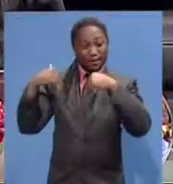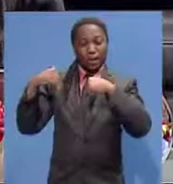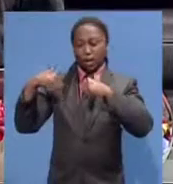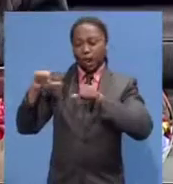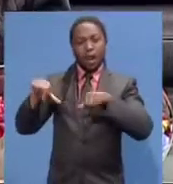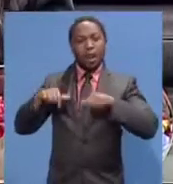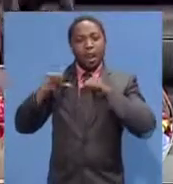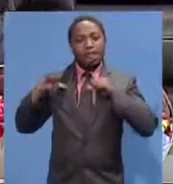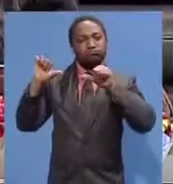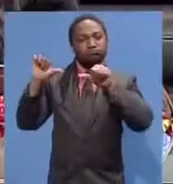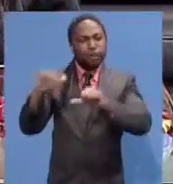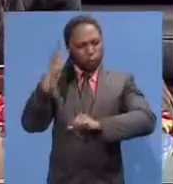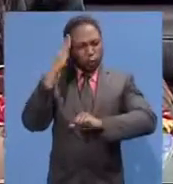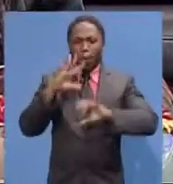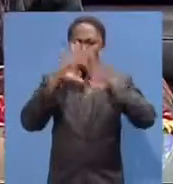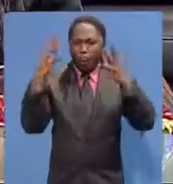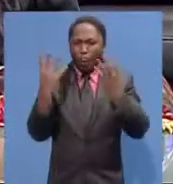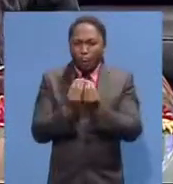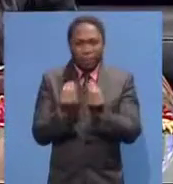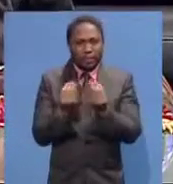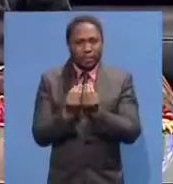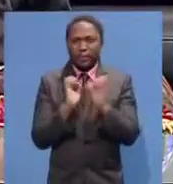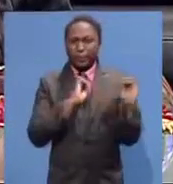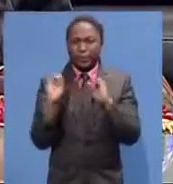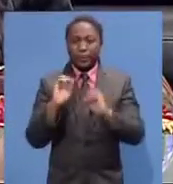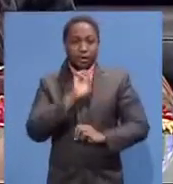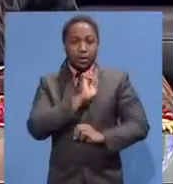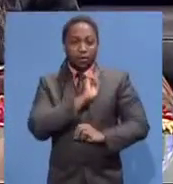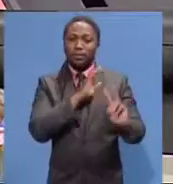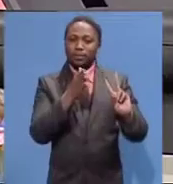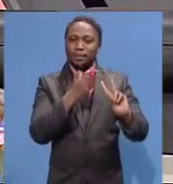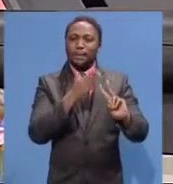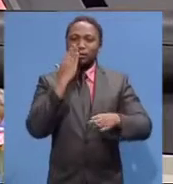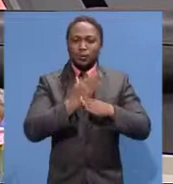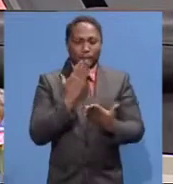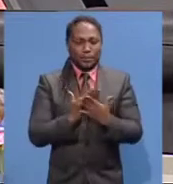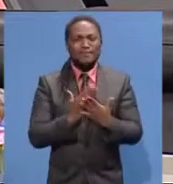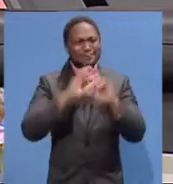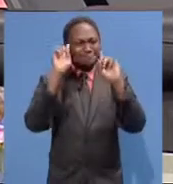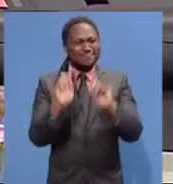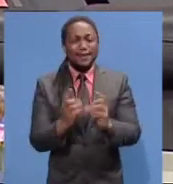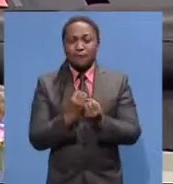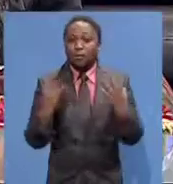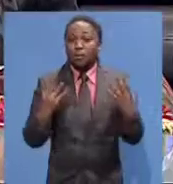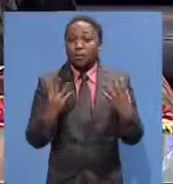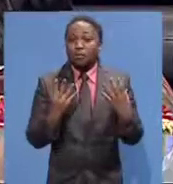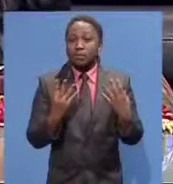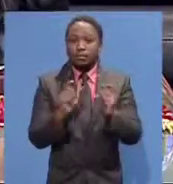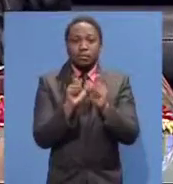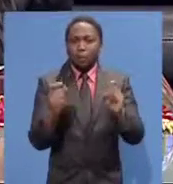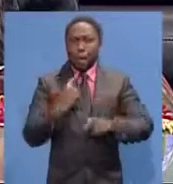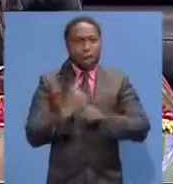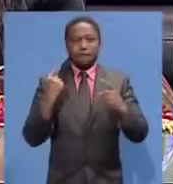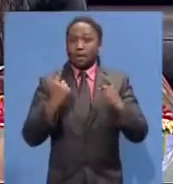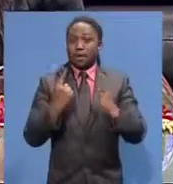like not to have all the things that Baba Mandela has made possible for her. And that's quite special, where a lot of us didn't experience